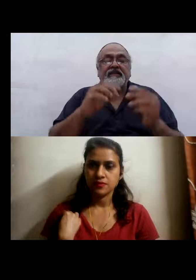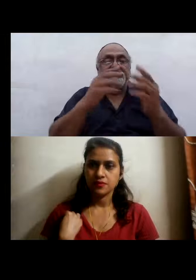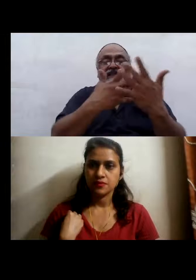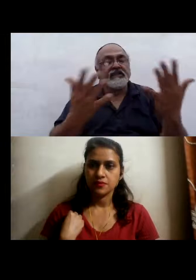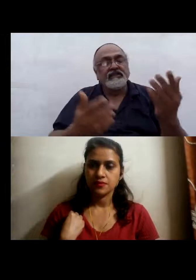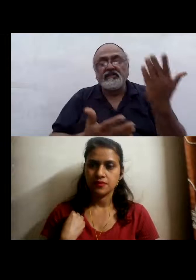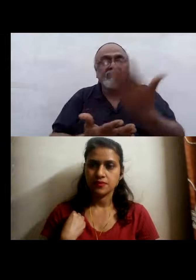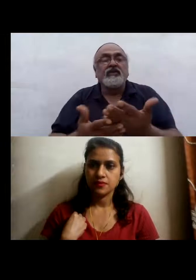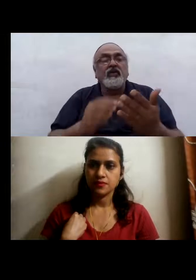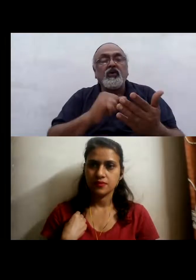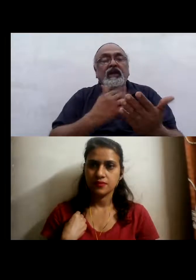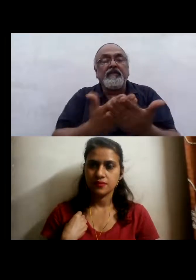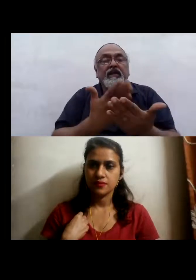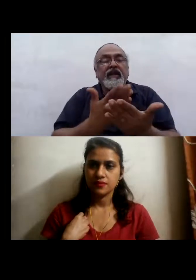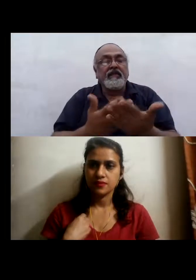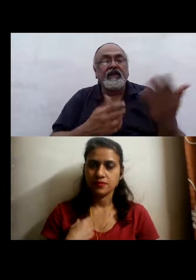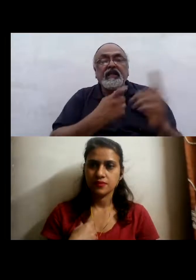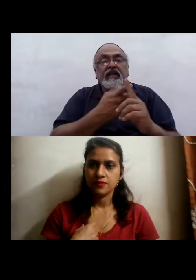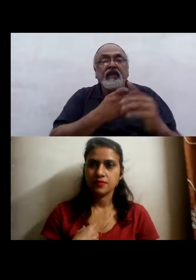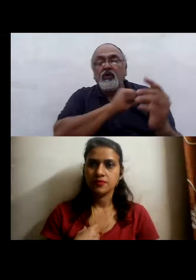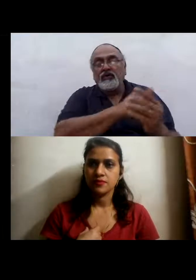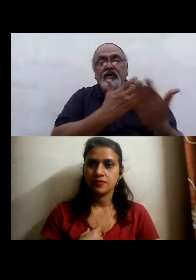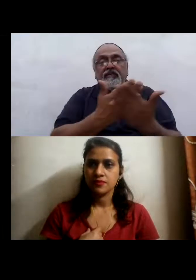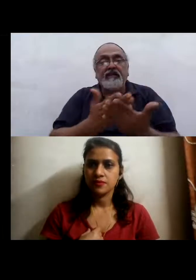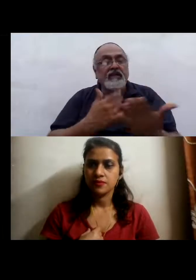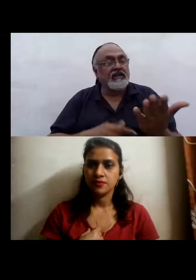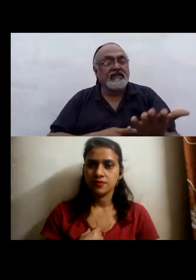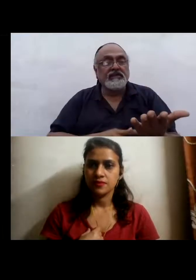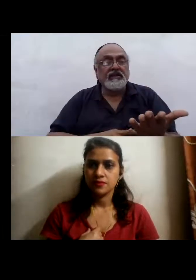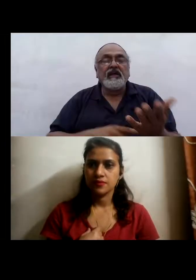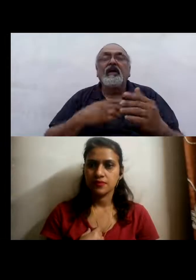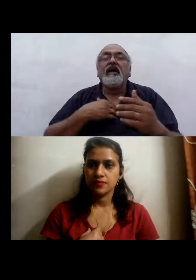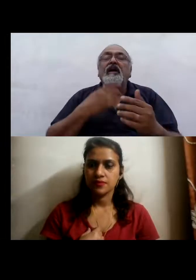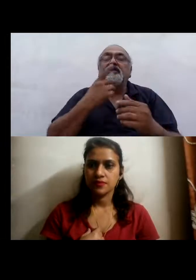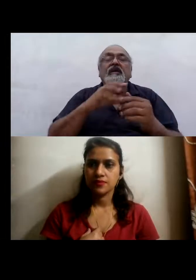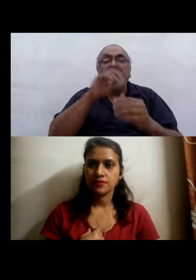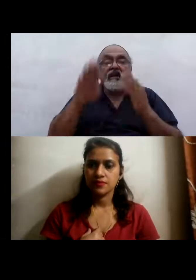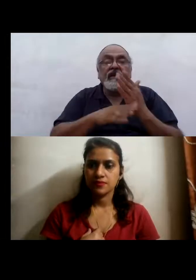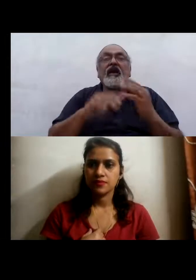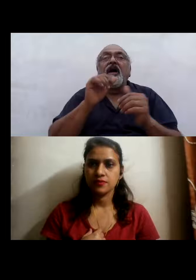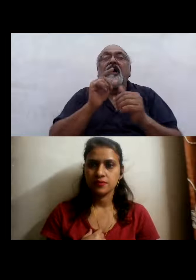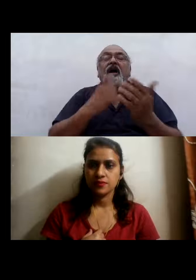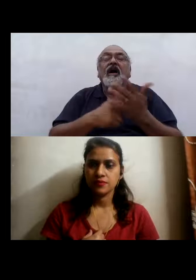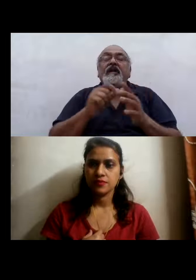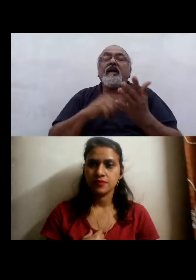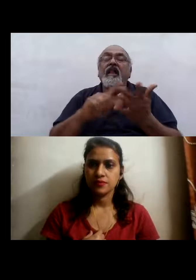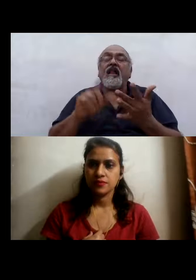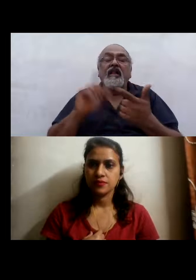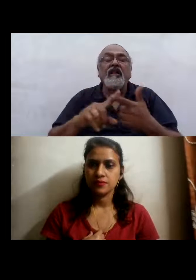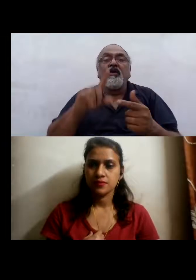putting forth his contentions on behalf of Kunal Kamra. He's saying that I have under Article